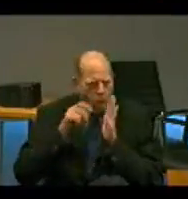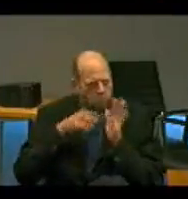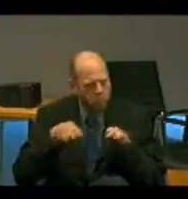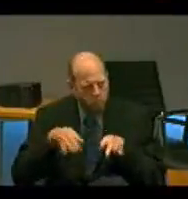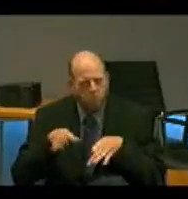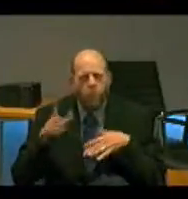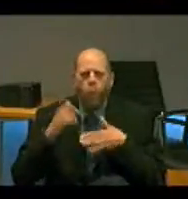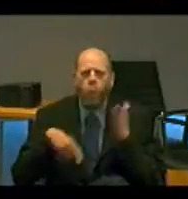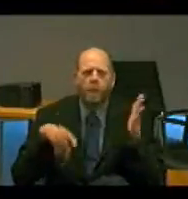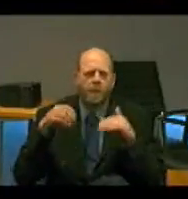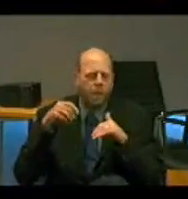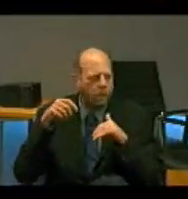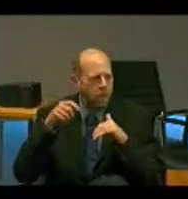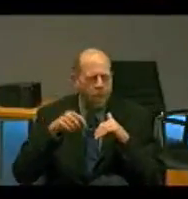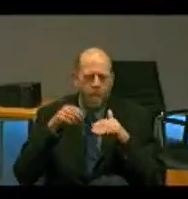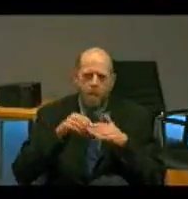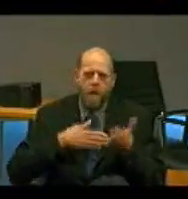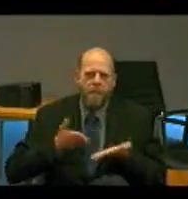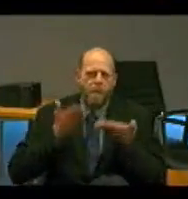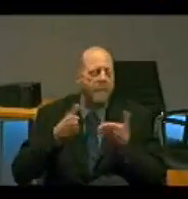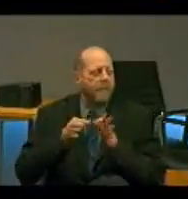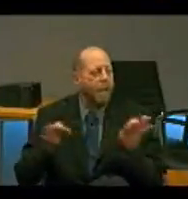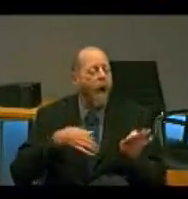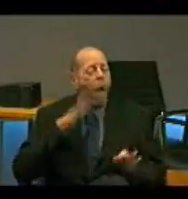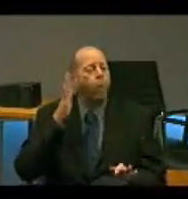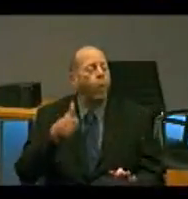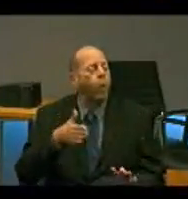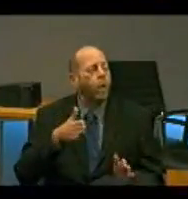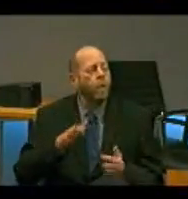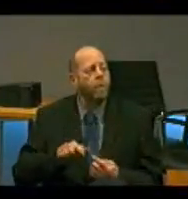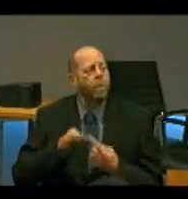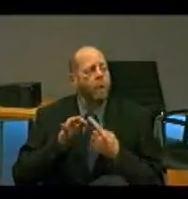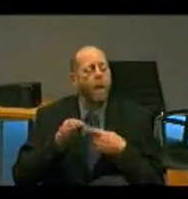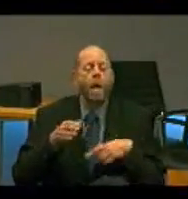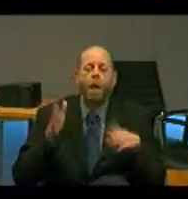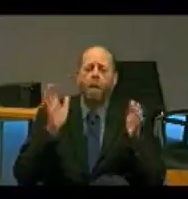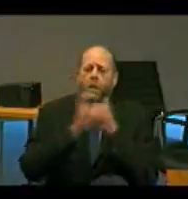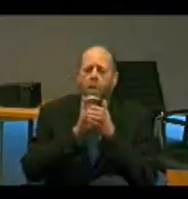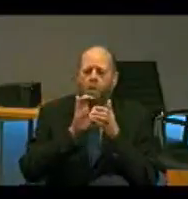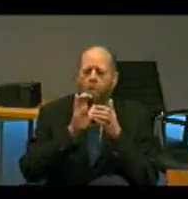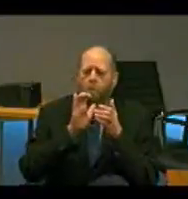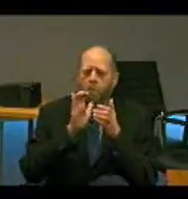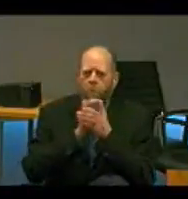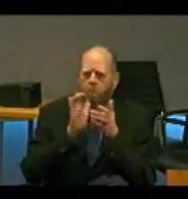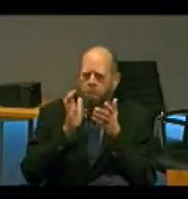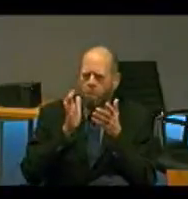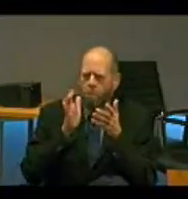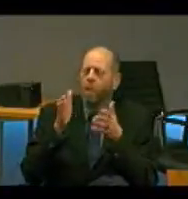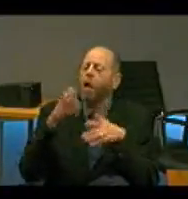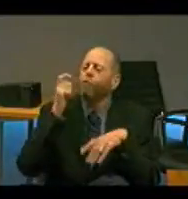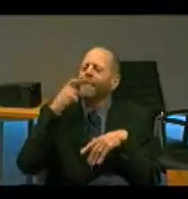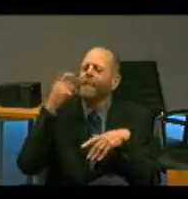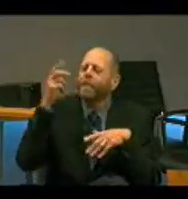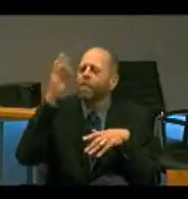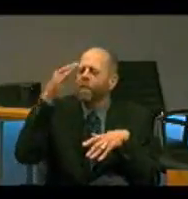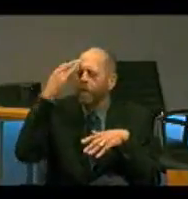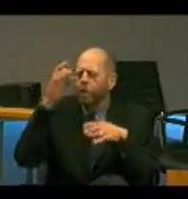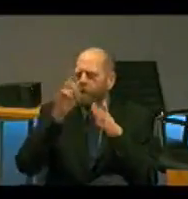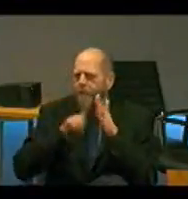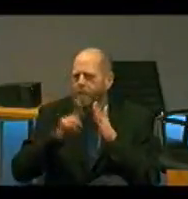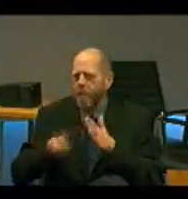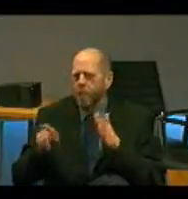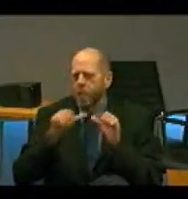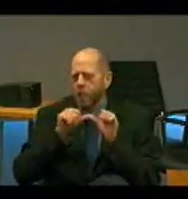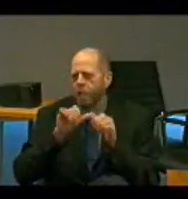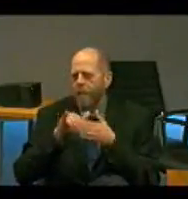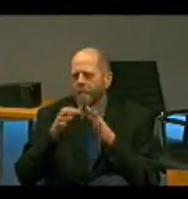out in my submitted statement. I would particularly commend the commissioners to the discussion of recent federal investigations contained in